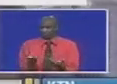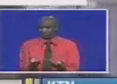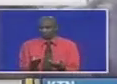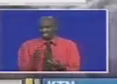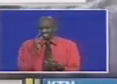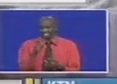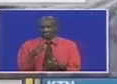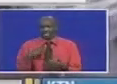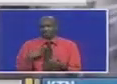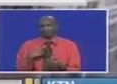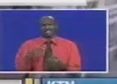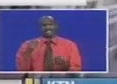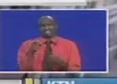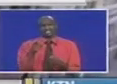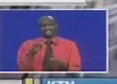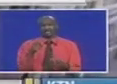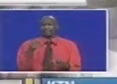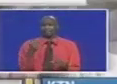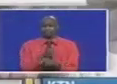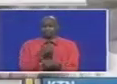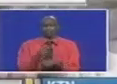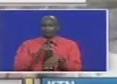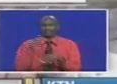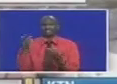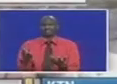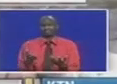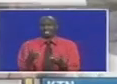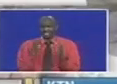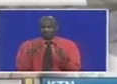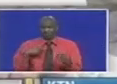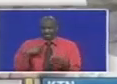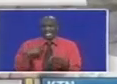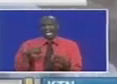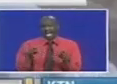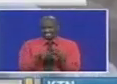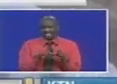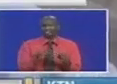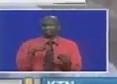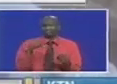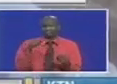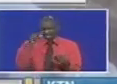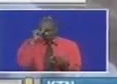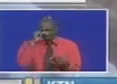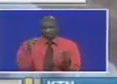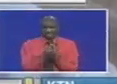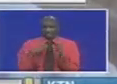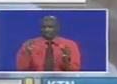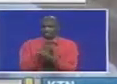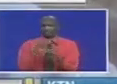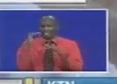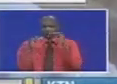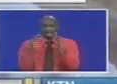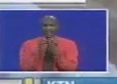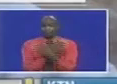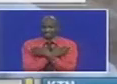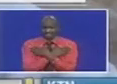of distributions cannot be able to be effective if we don't, as a government, both levels, together with partners, do